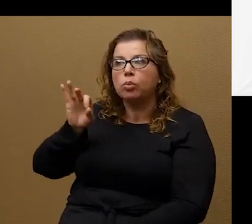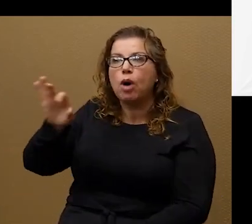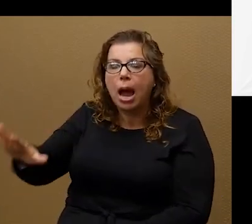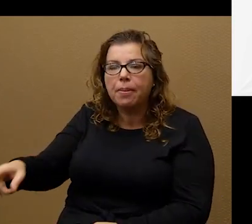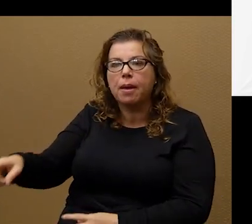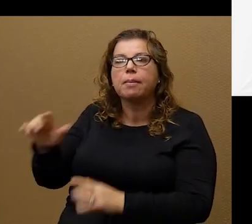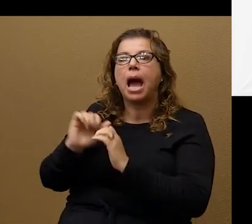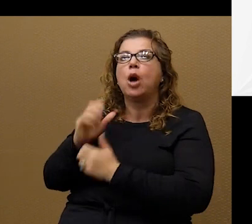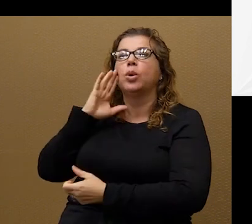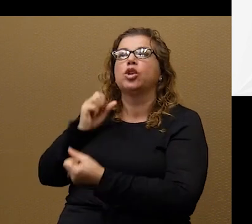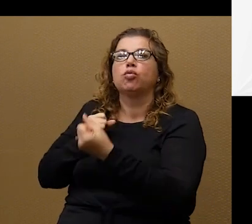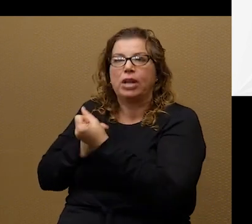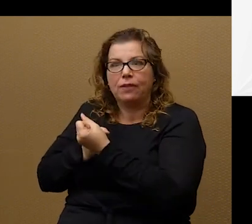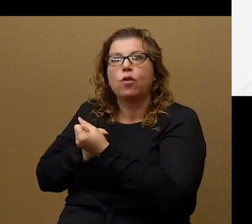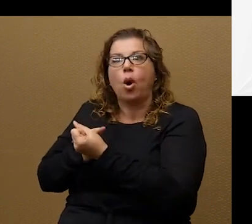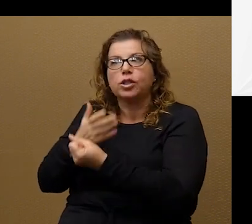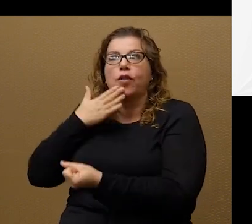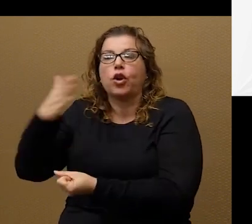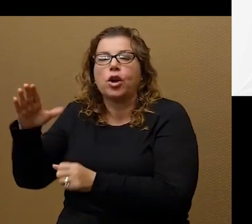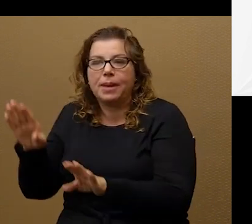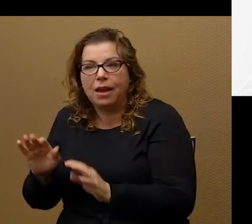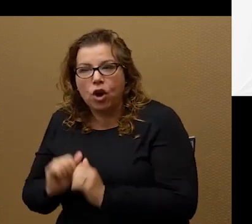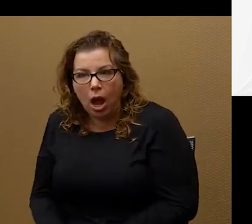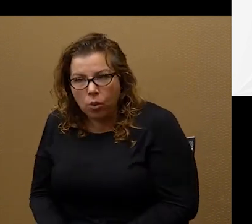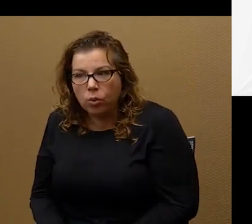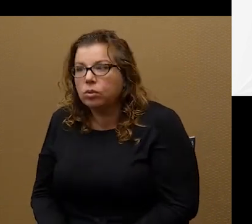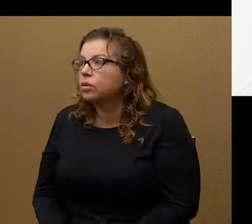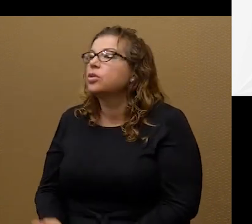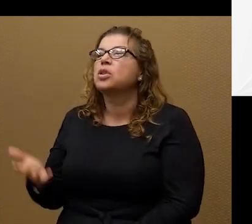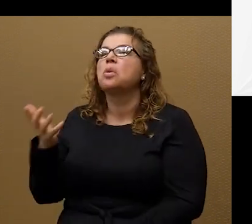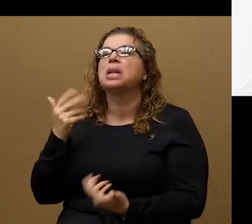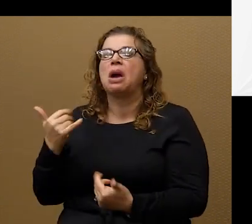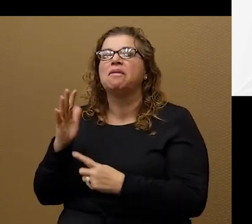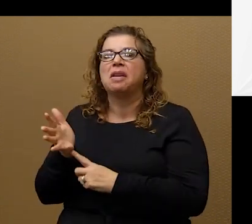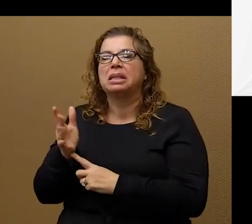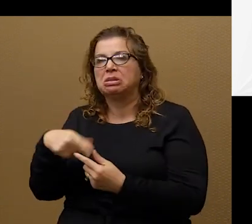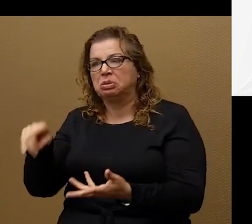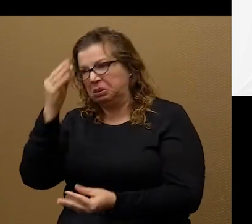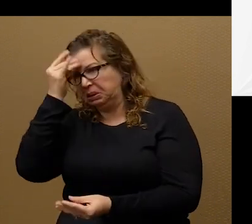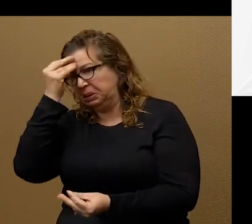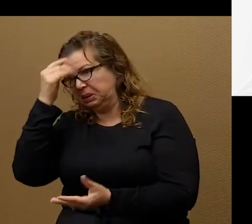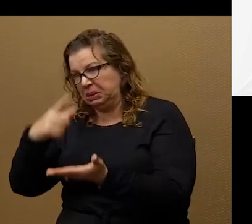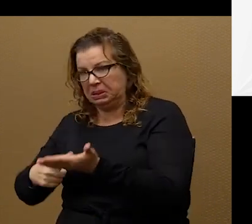behavior? So I'll give you guys like 5 minutes or so.